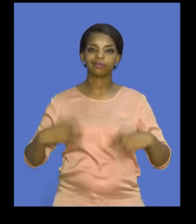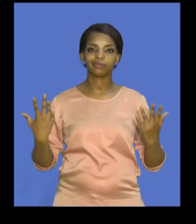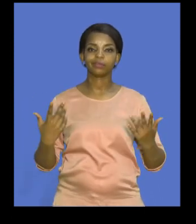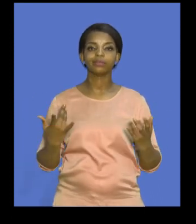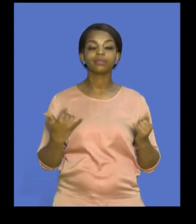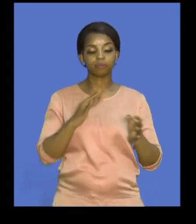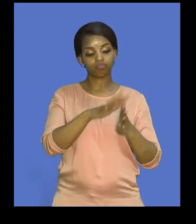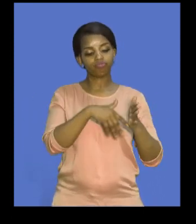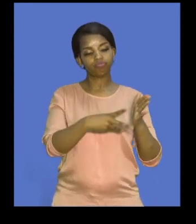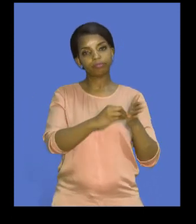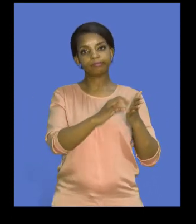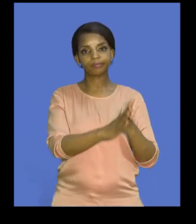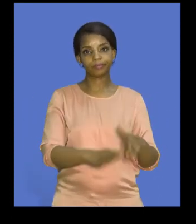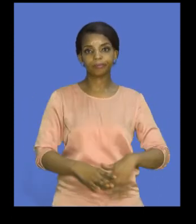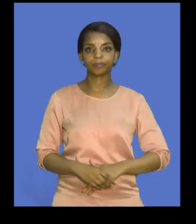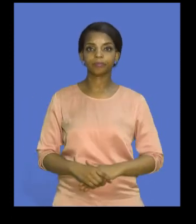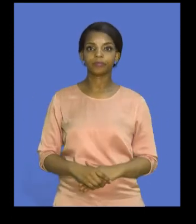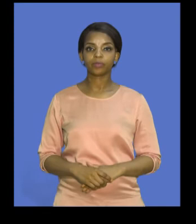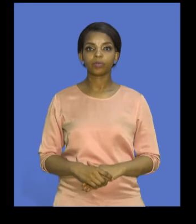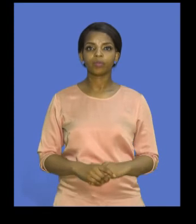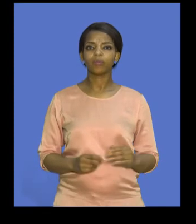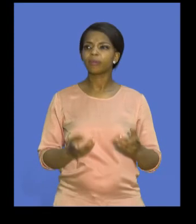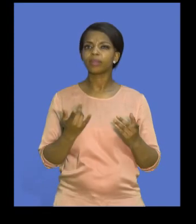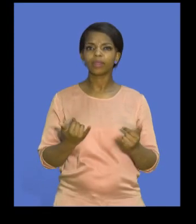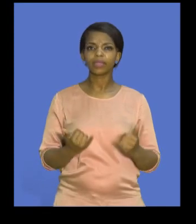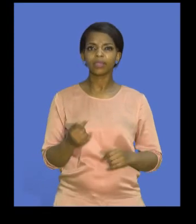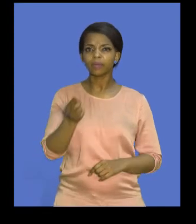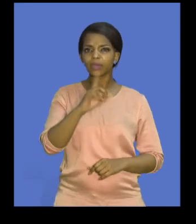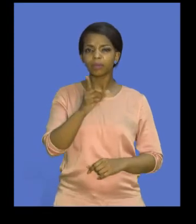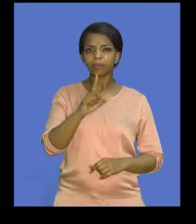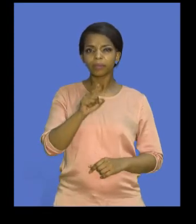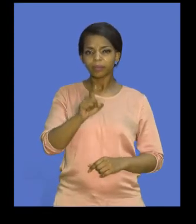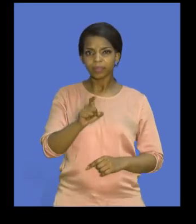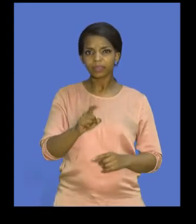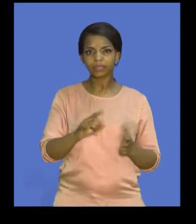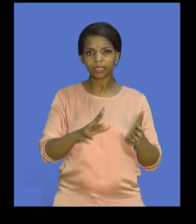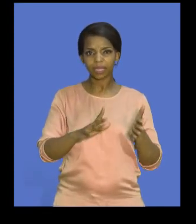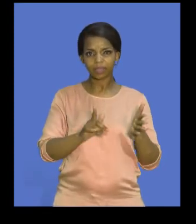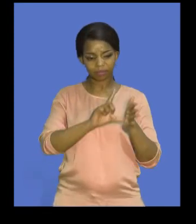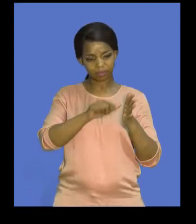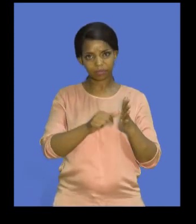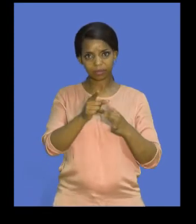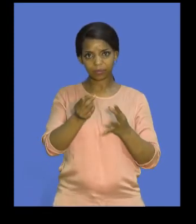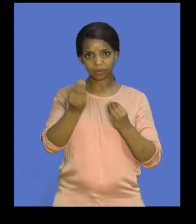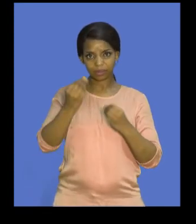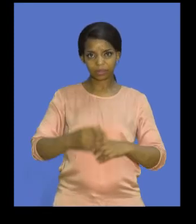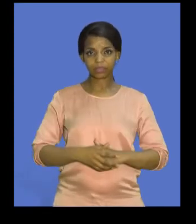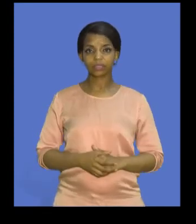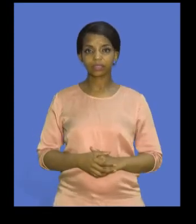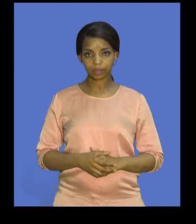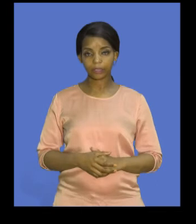Now, what's the pattern that we are getting here? As the distance between the charges gets bigger and